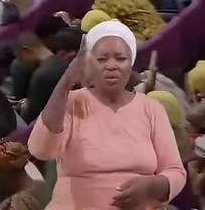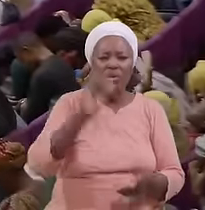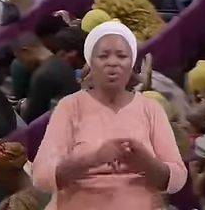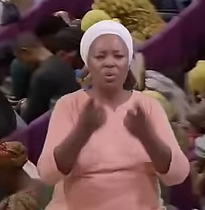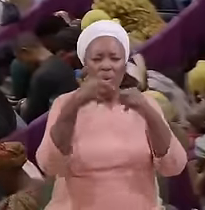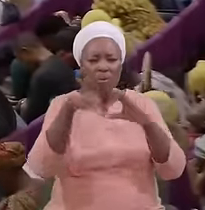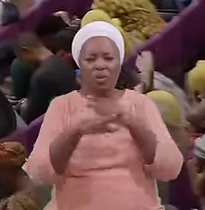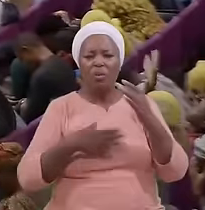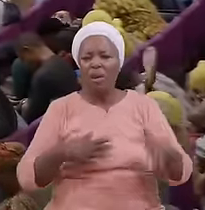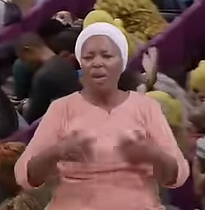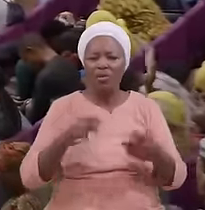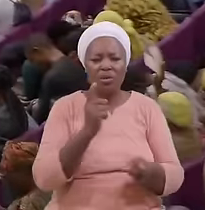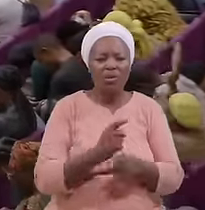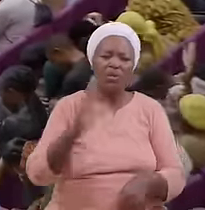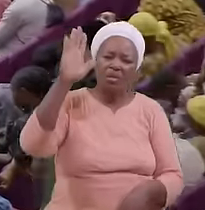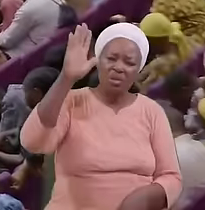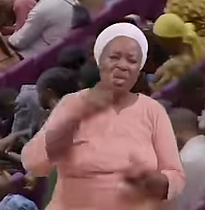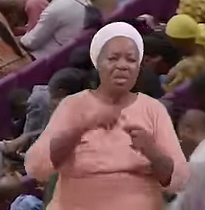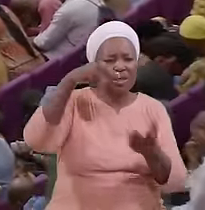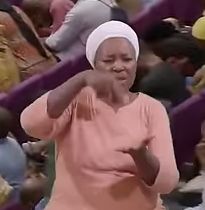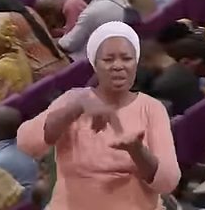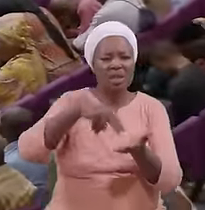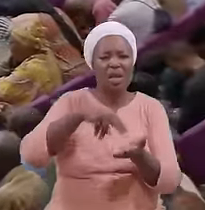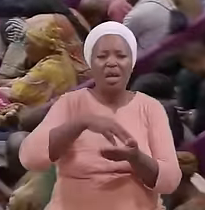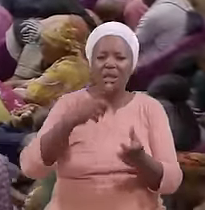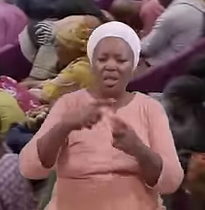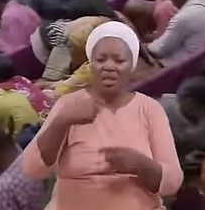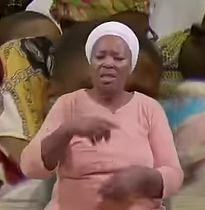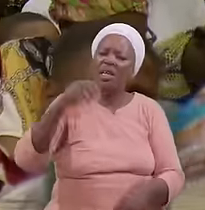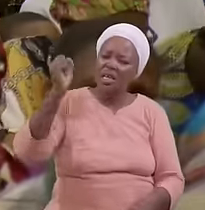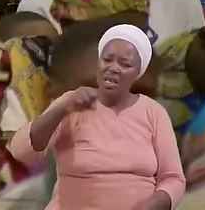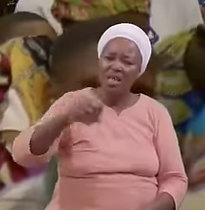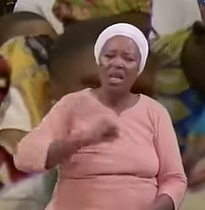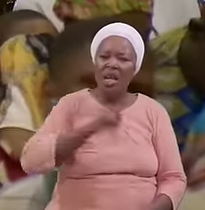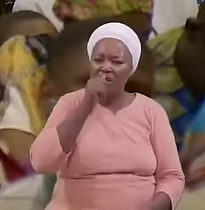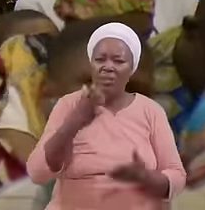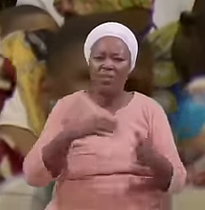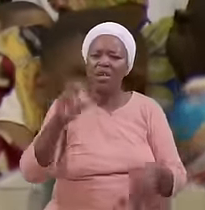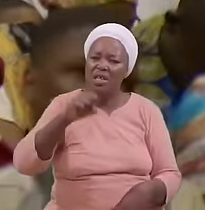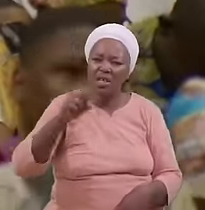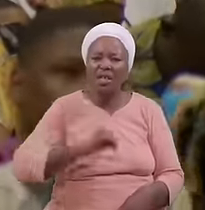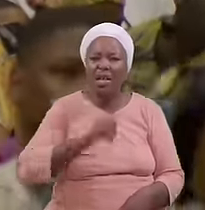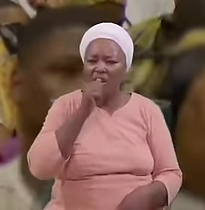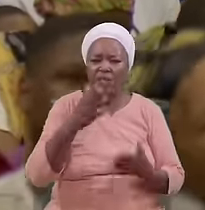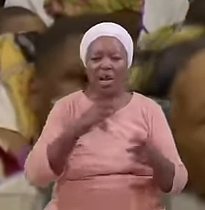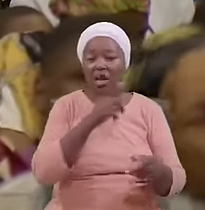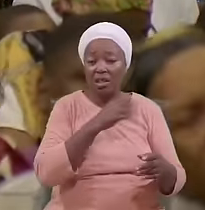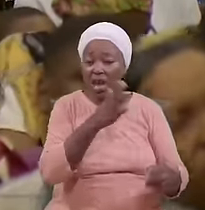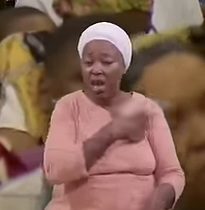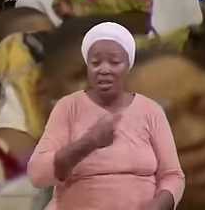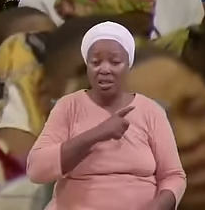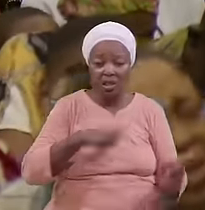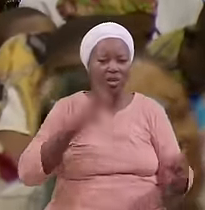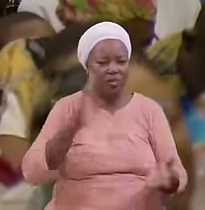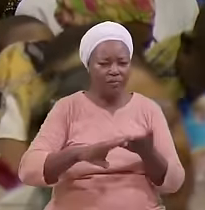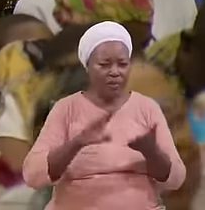life. Raise up that hand and stand up and say, yes, I am here. Yes, I am here. And the Lord will forgive